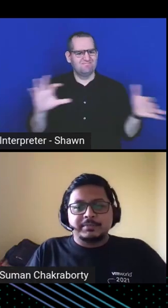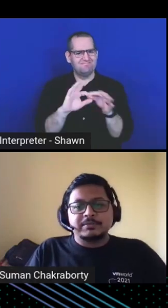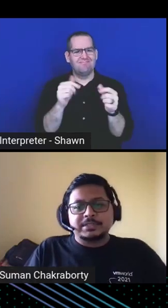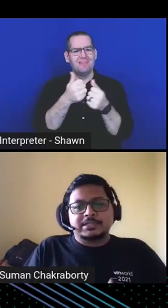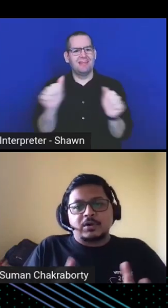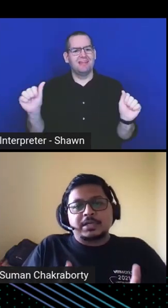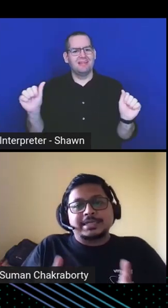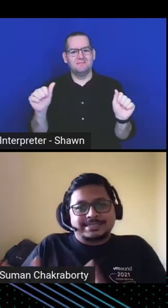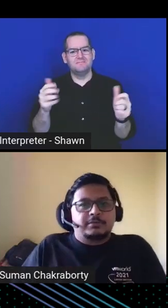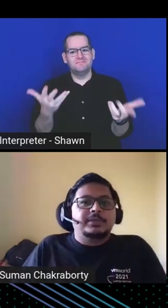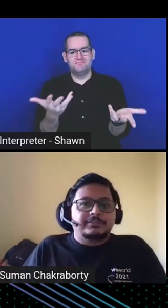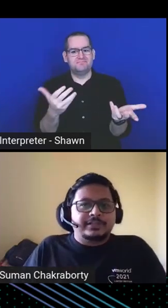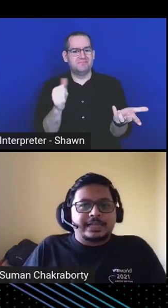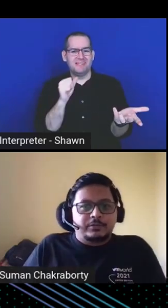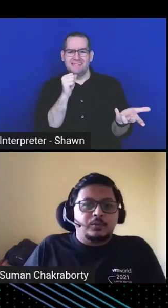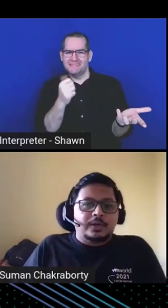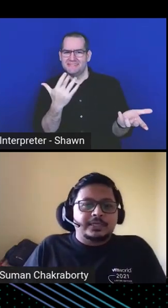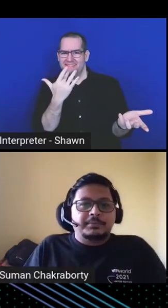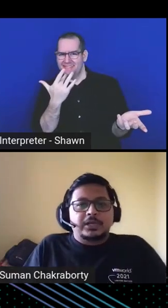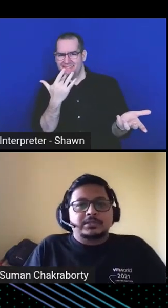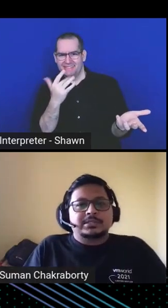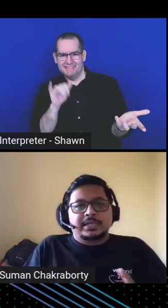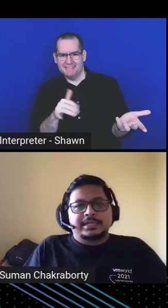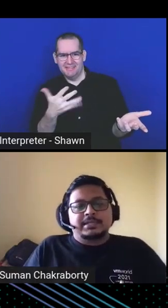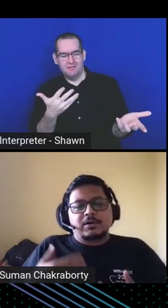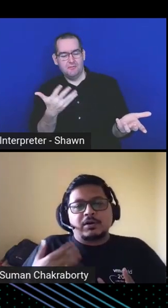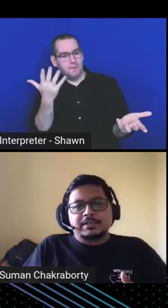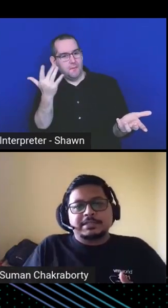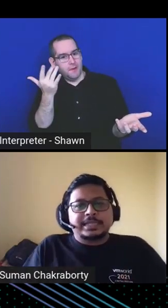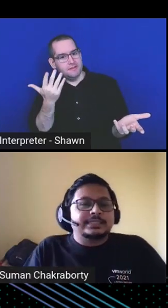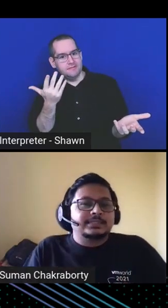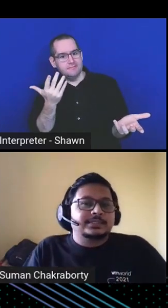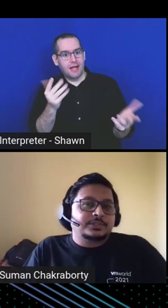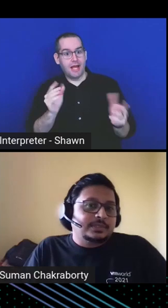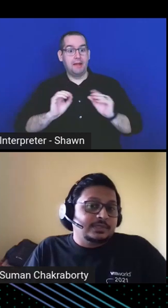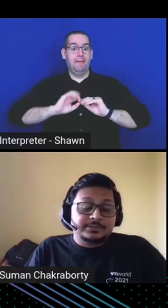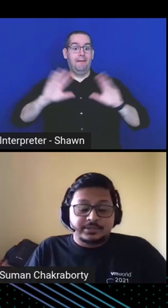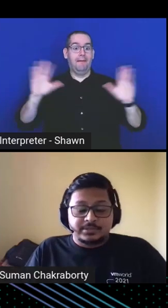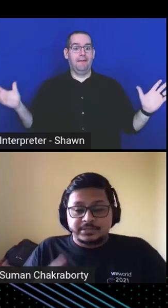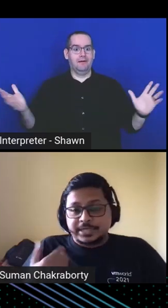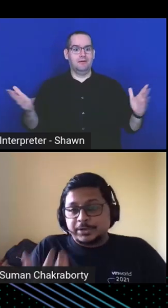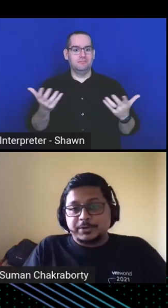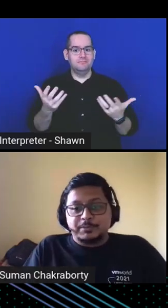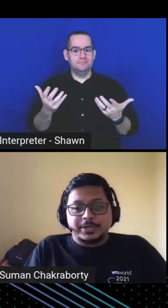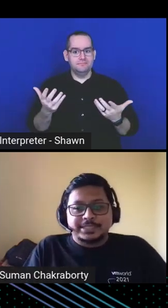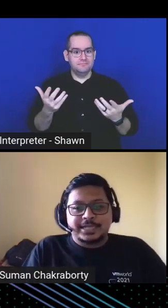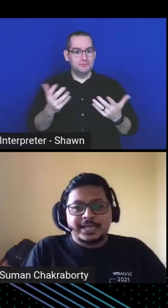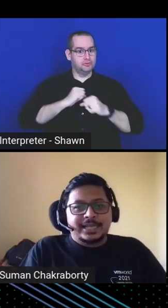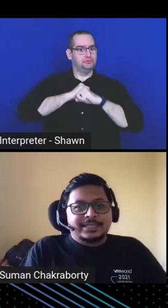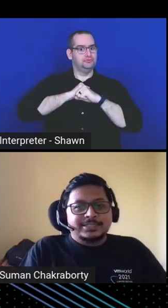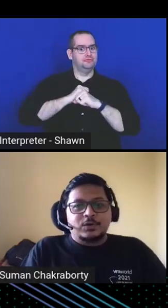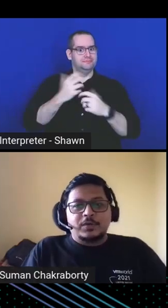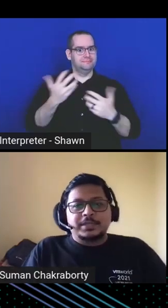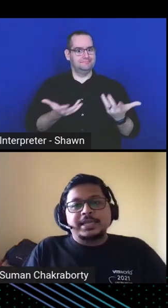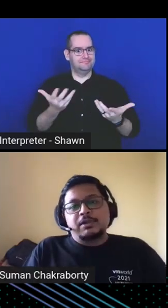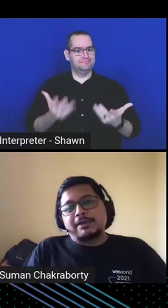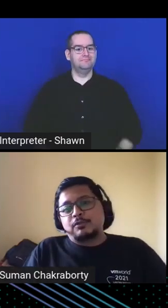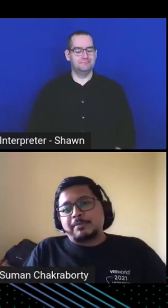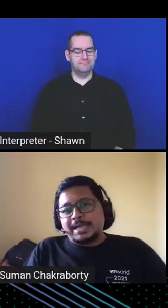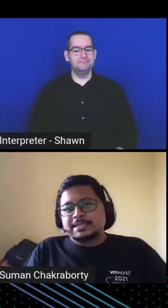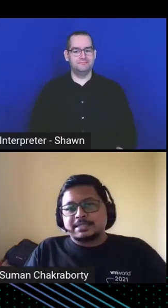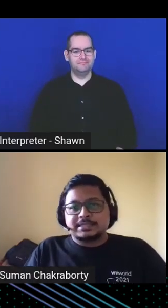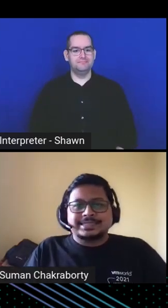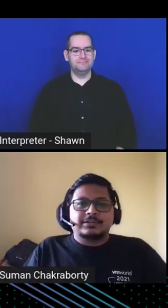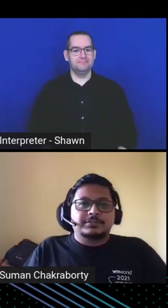in the environment, which is not a desirable effect that we want, because it obviously is a security breach. So then you